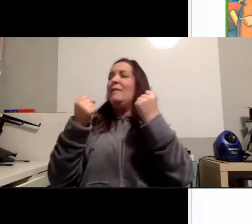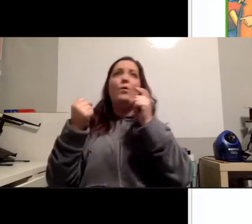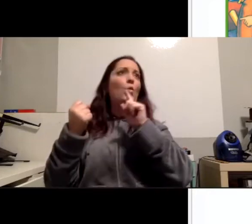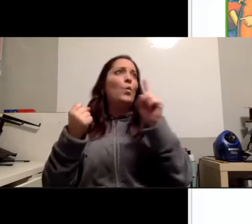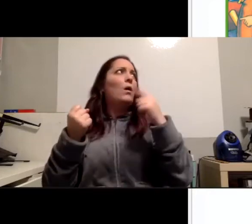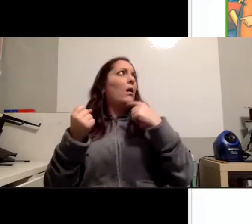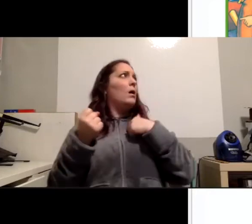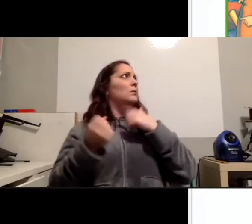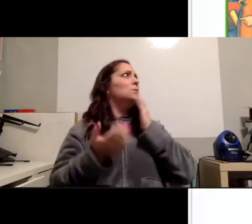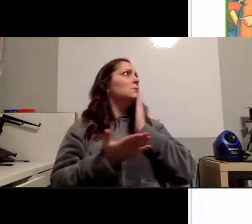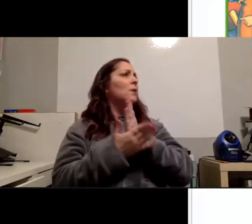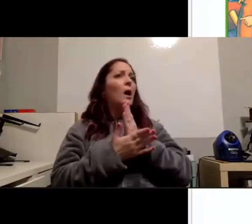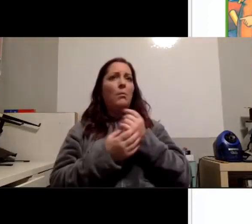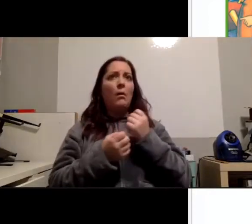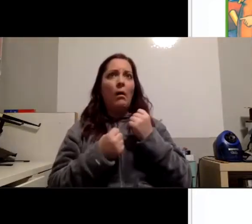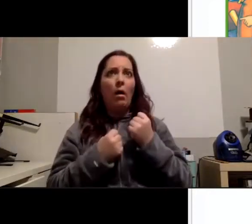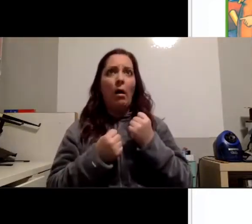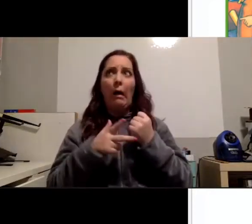Without stop signs,